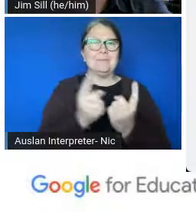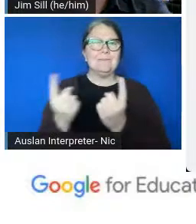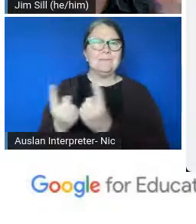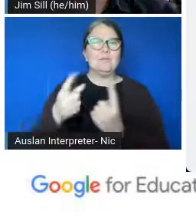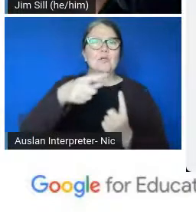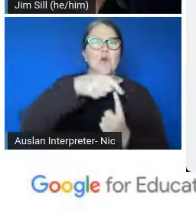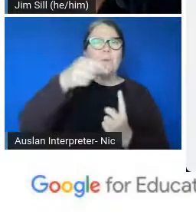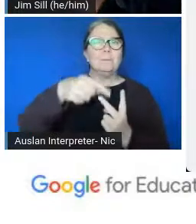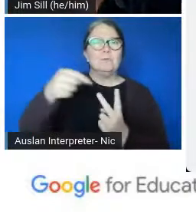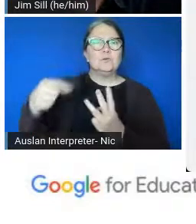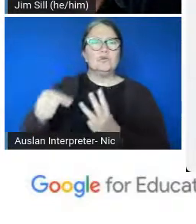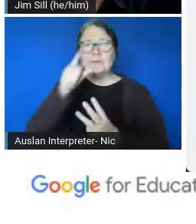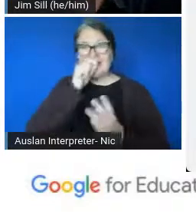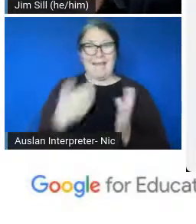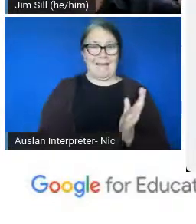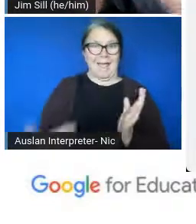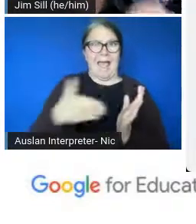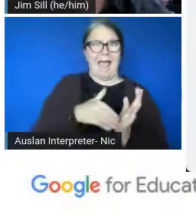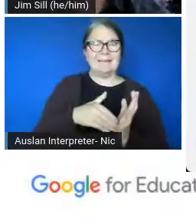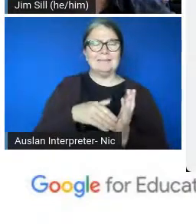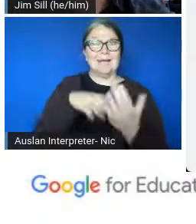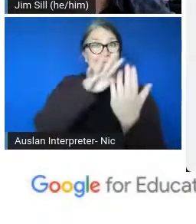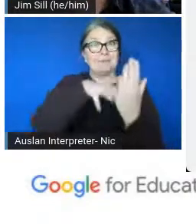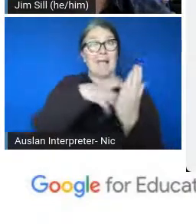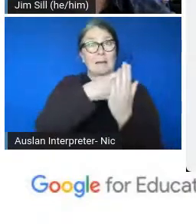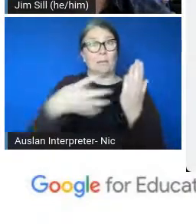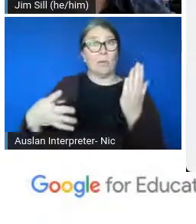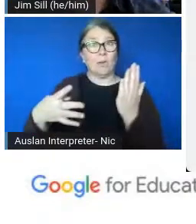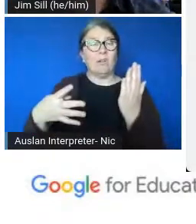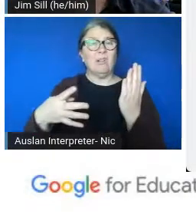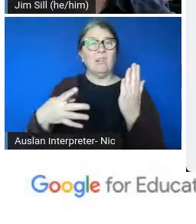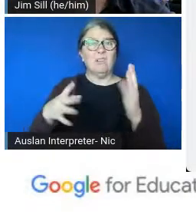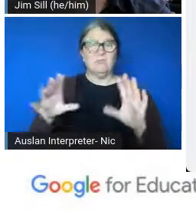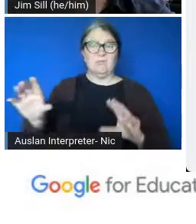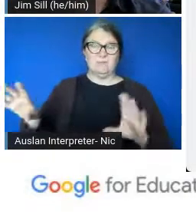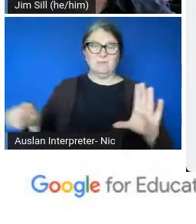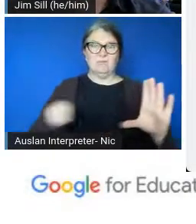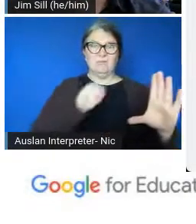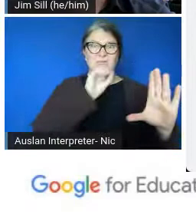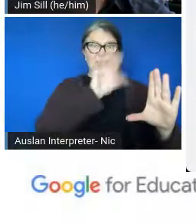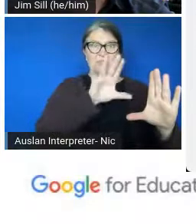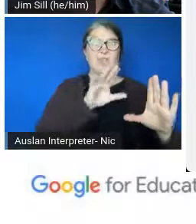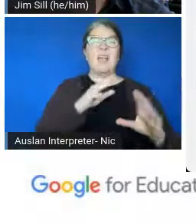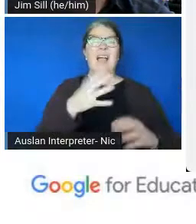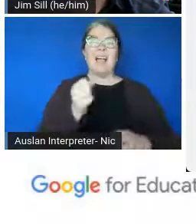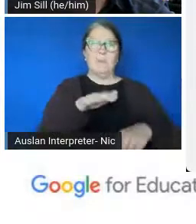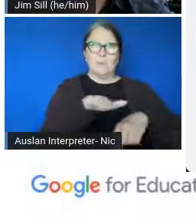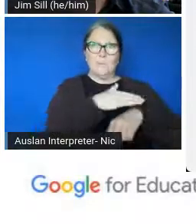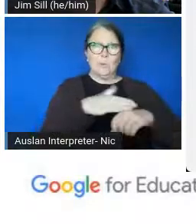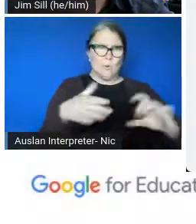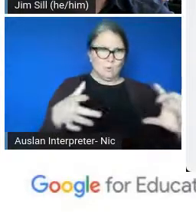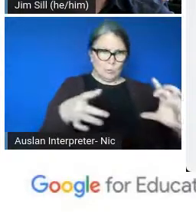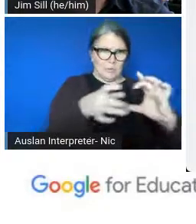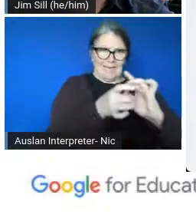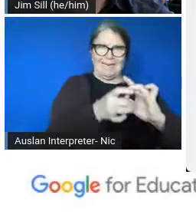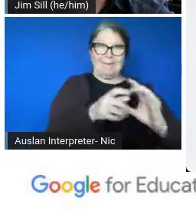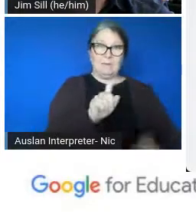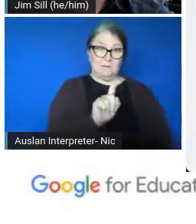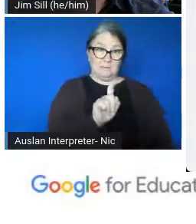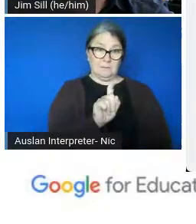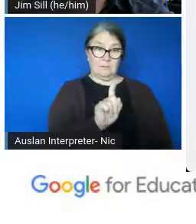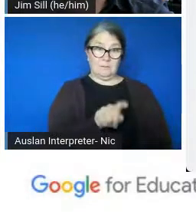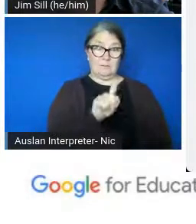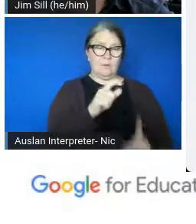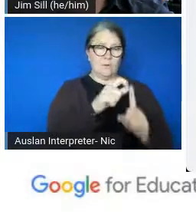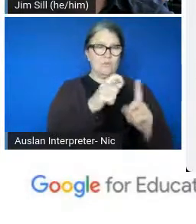add a table of contents, and these are hyperlinks. So if you clicked on prototype 1, it would come down to the